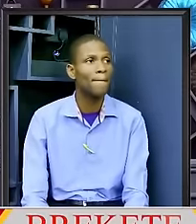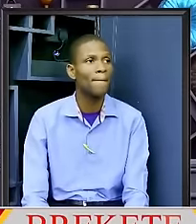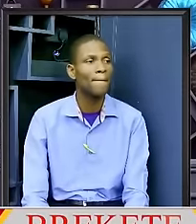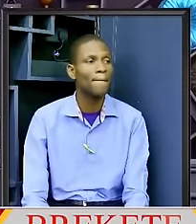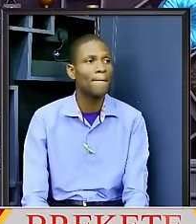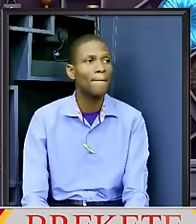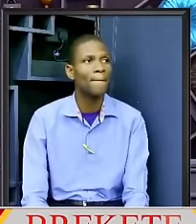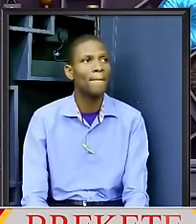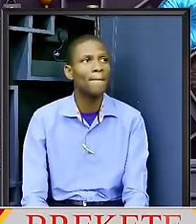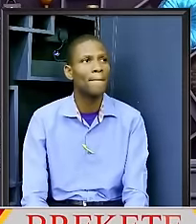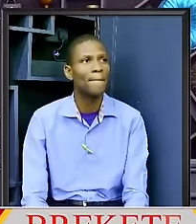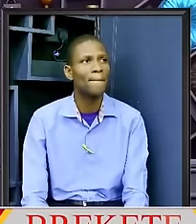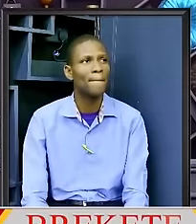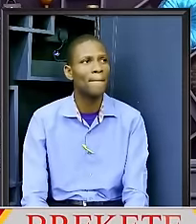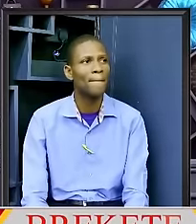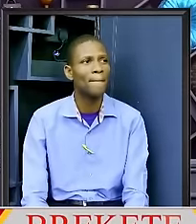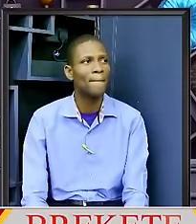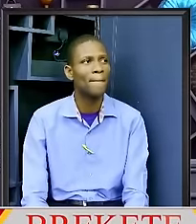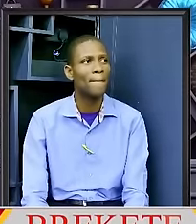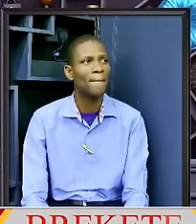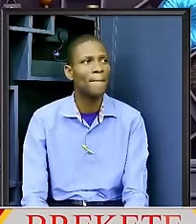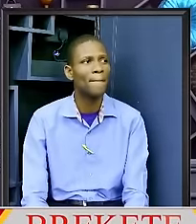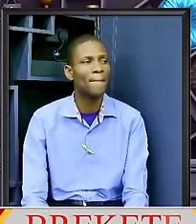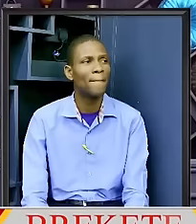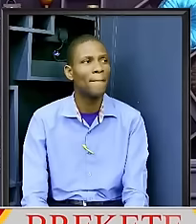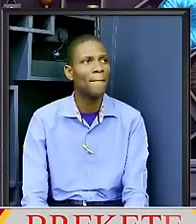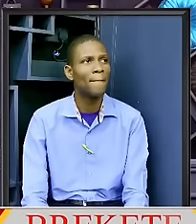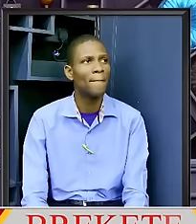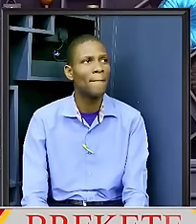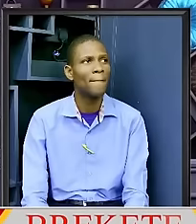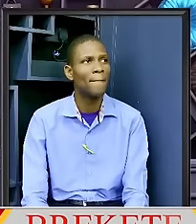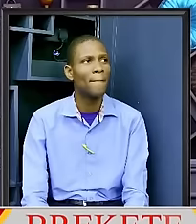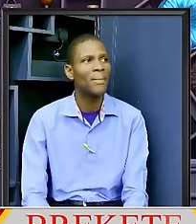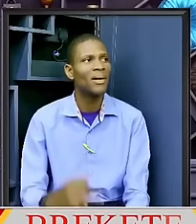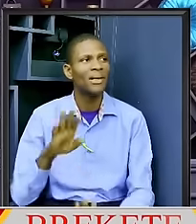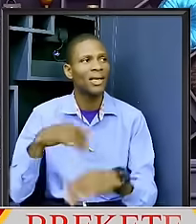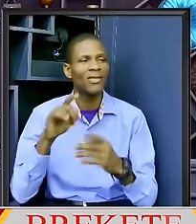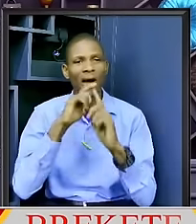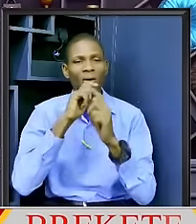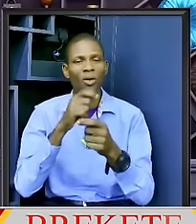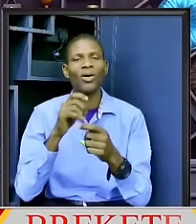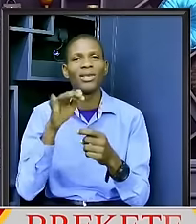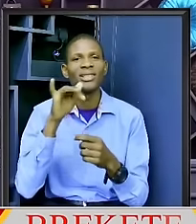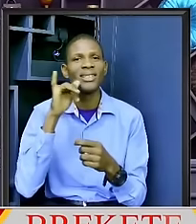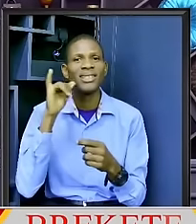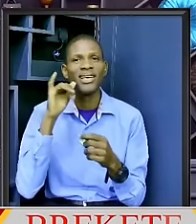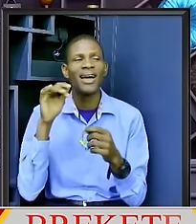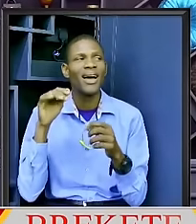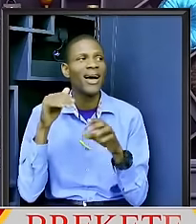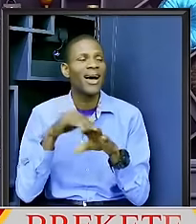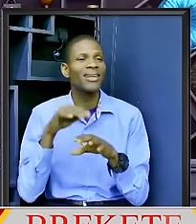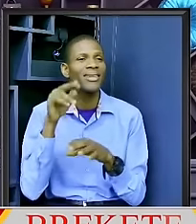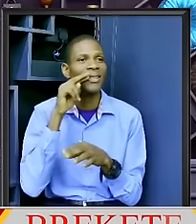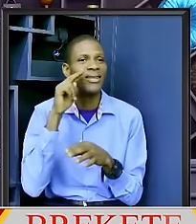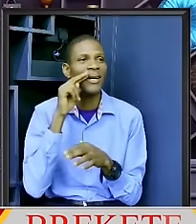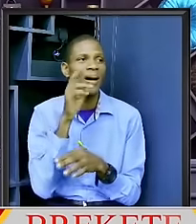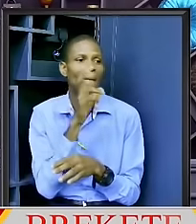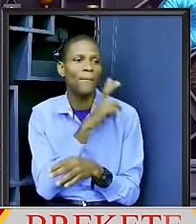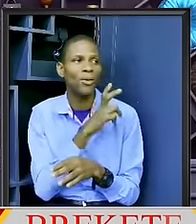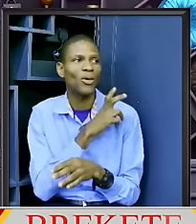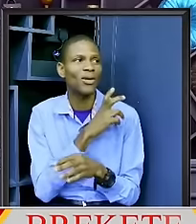In Russia, I'm saying they give me award yesterday by the Nigerian Police Force. Nigerian Police Force give you